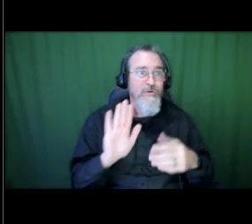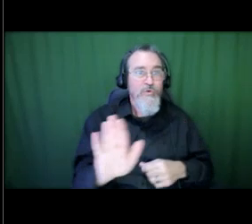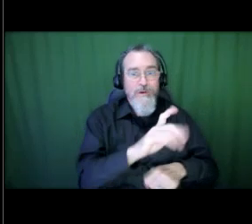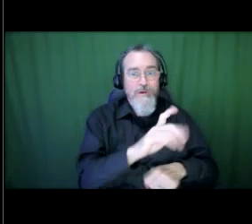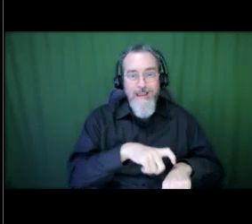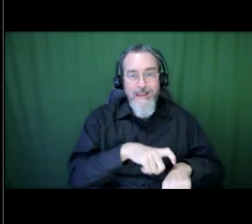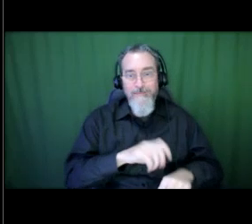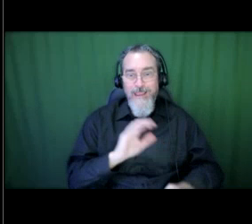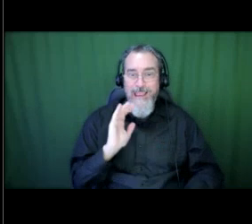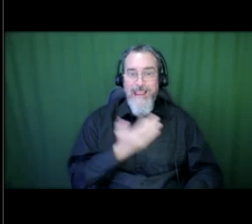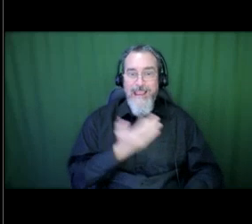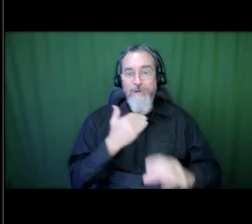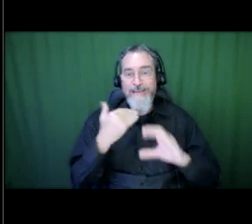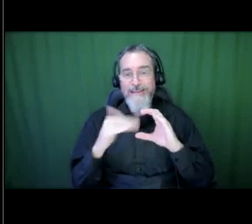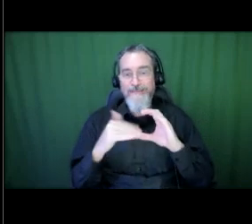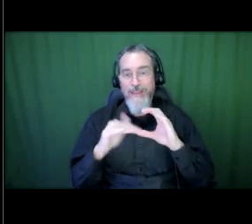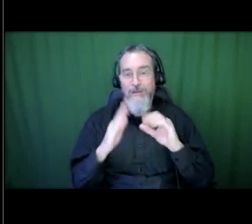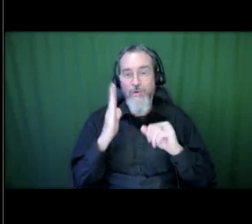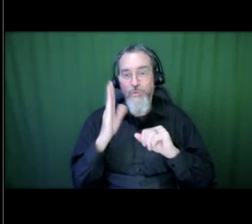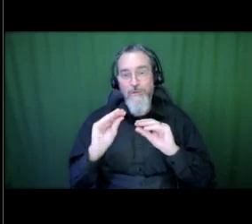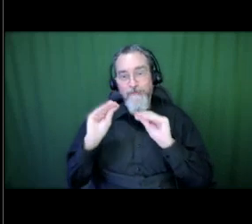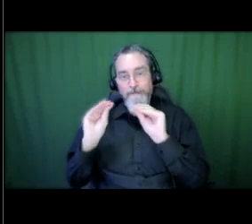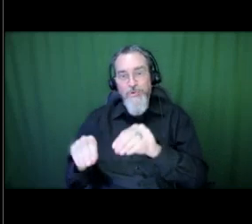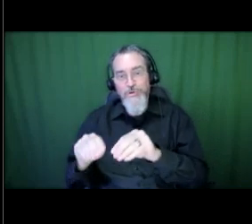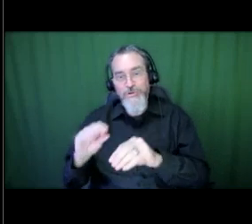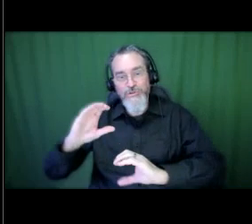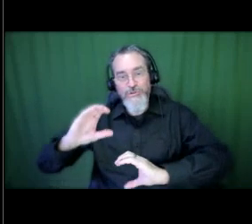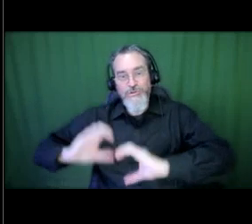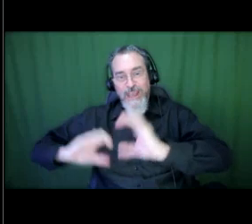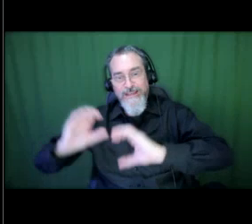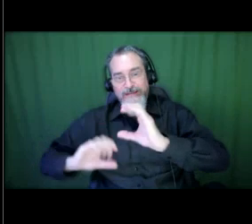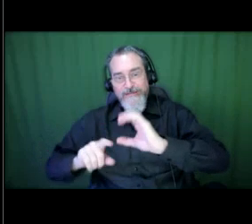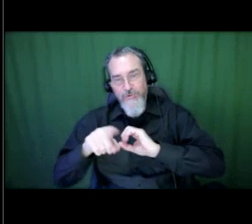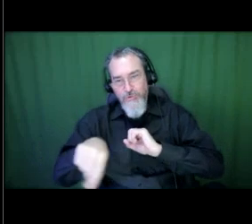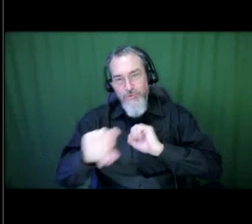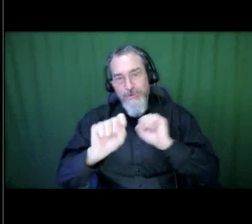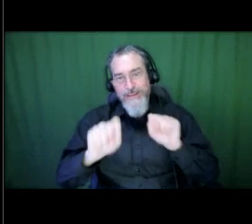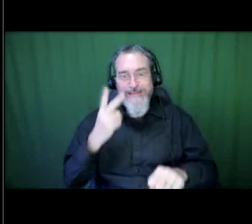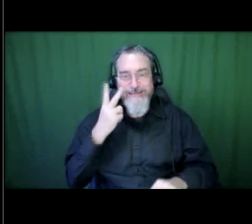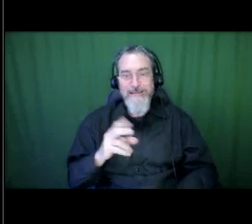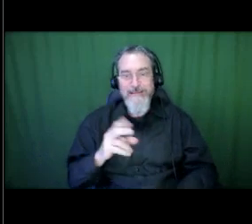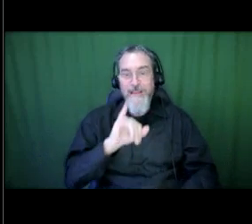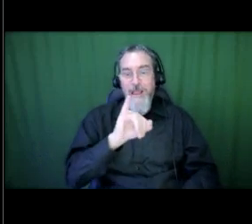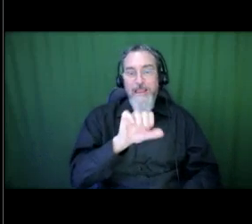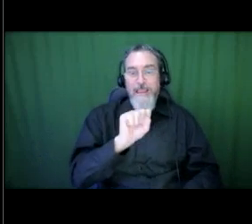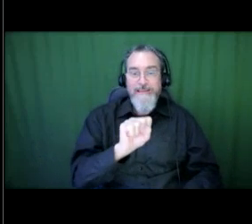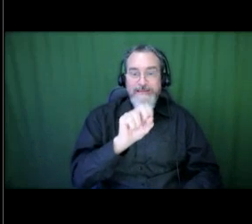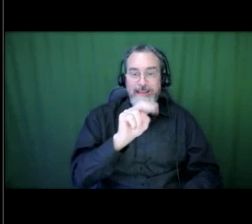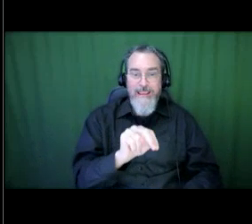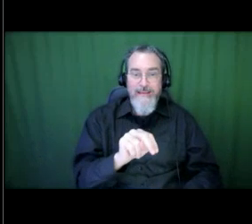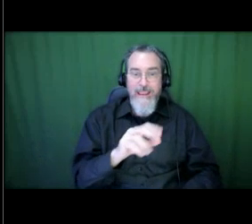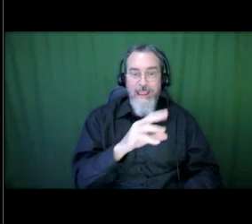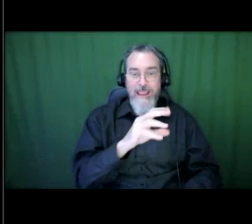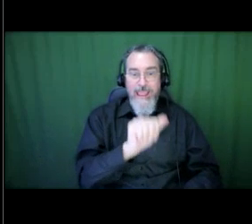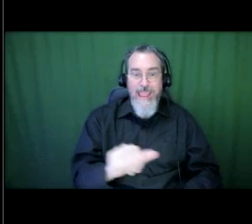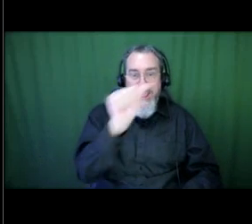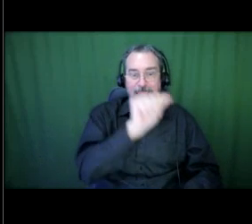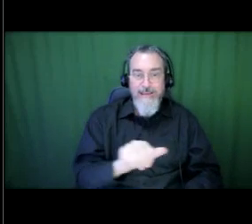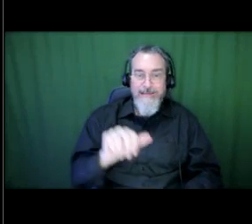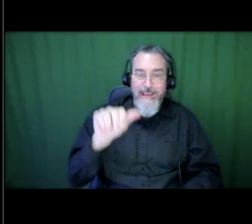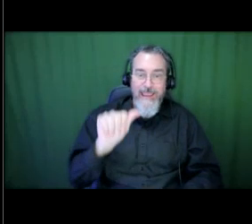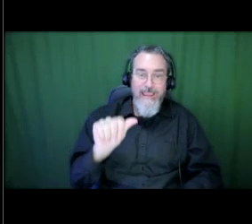email in the chat so that it is visible, but it is isn@aleut, aleut.com. So you